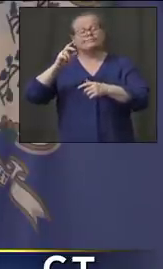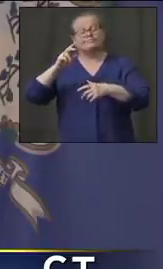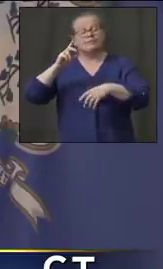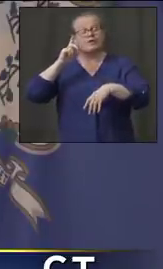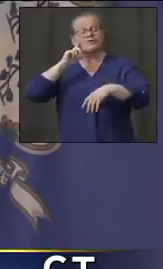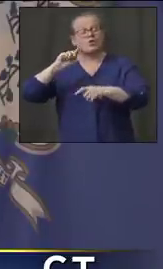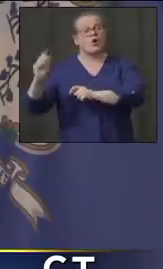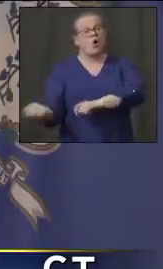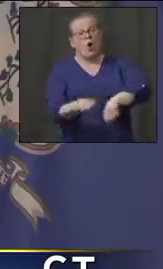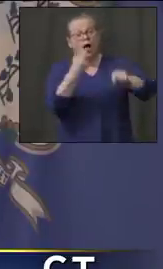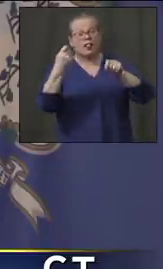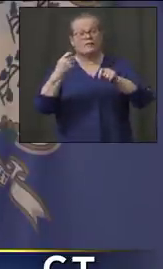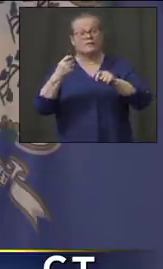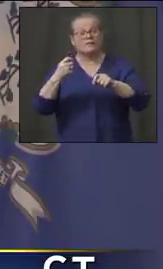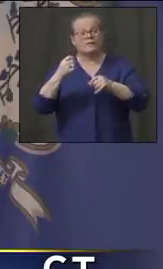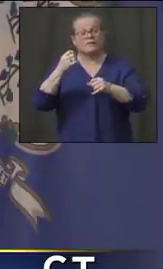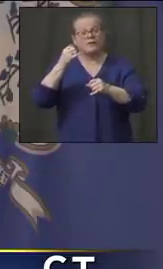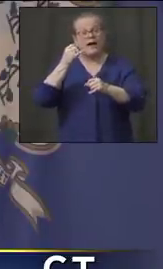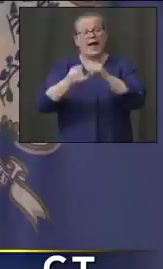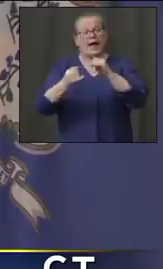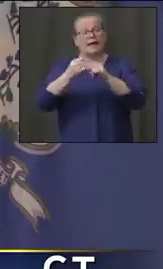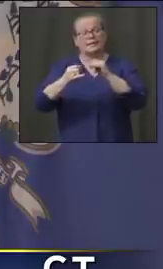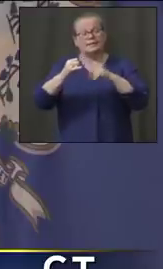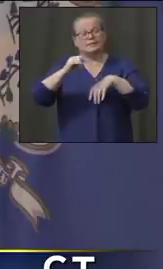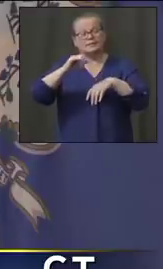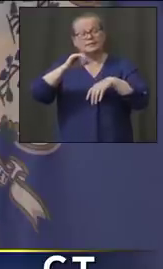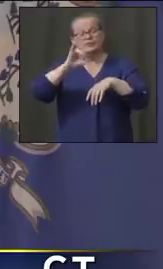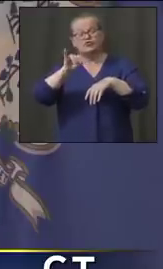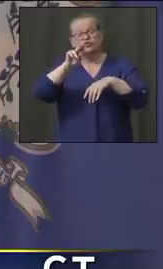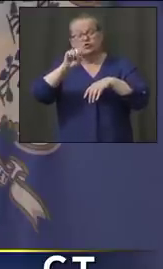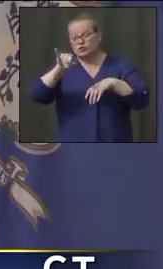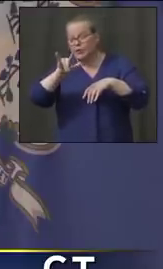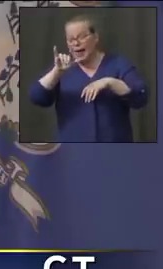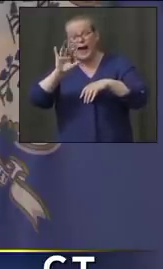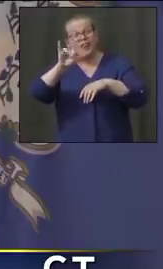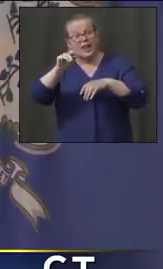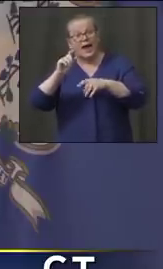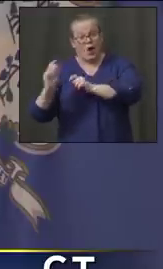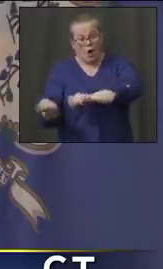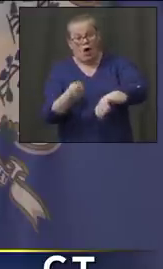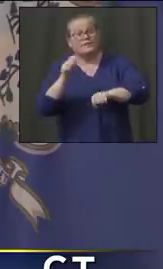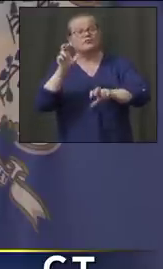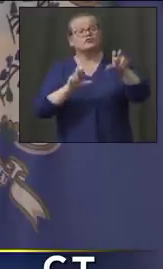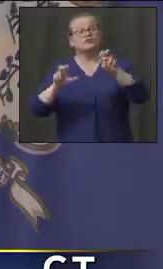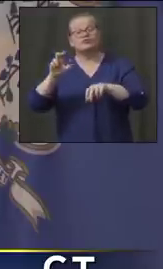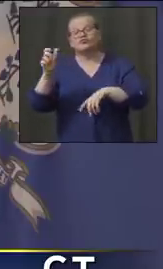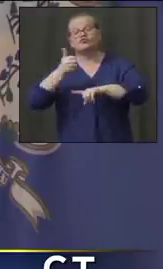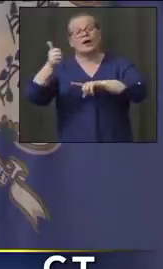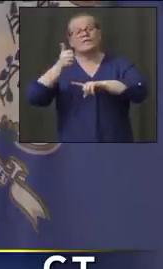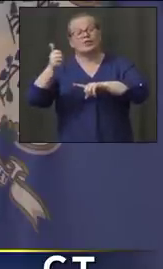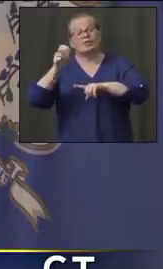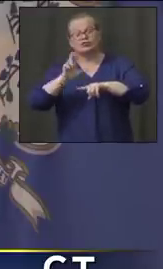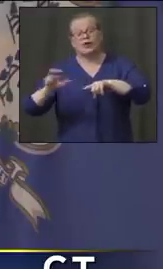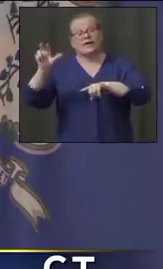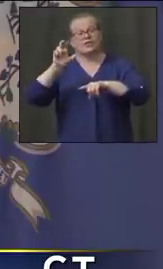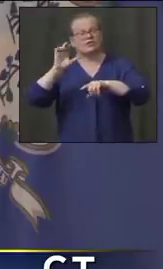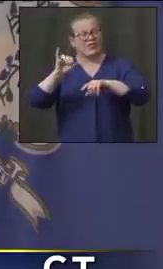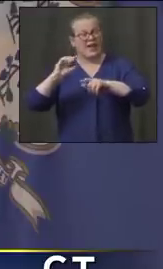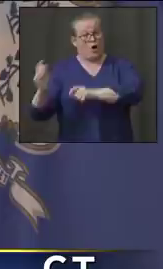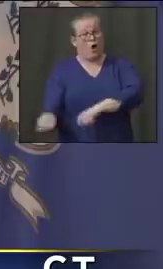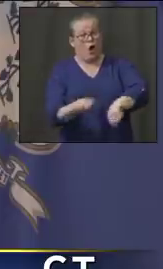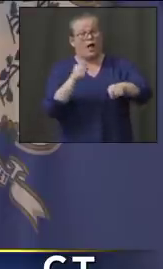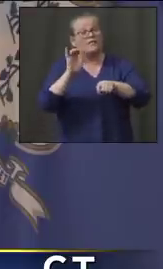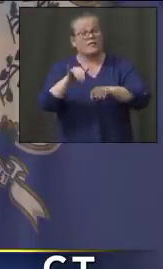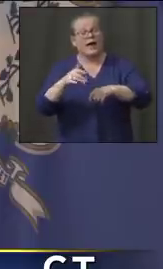understand the need to get you know, some pride and some energy and some sports enthusiasm back in what we're trying to do, but only if we can